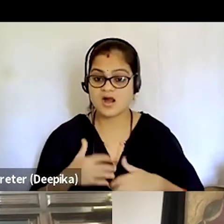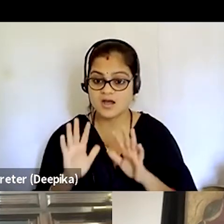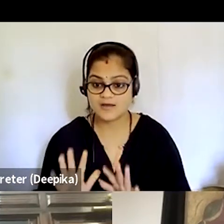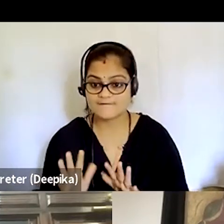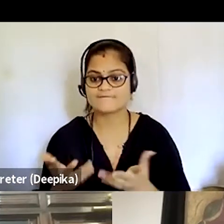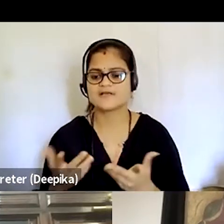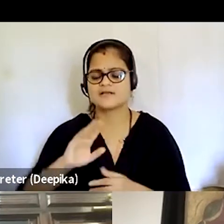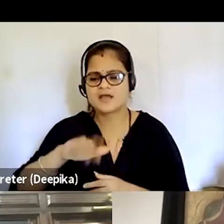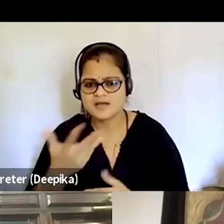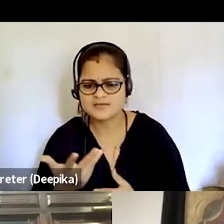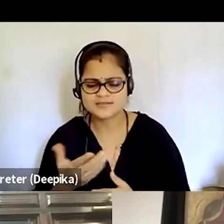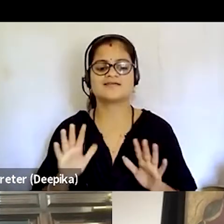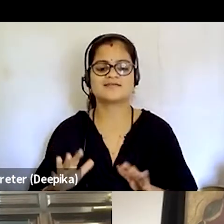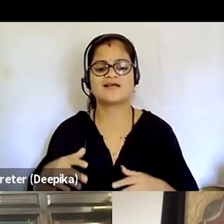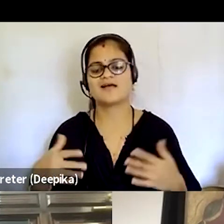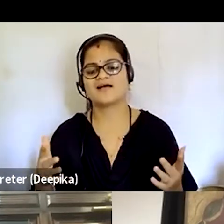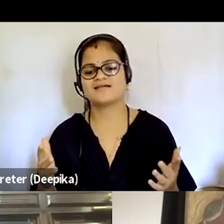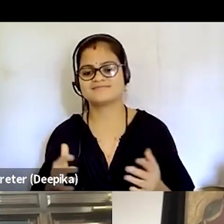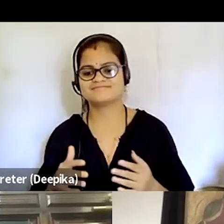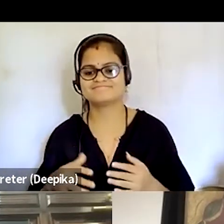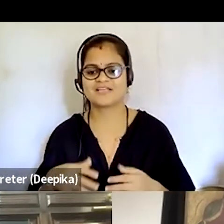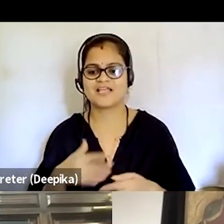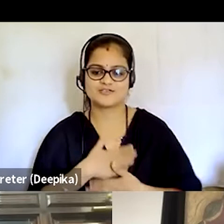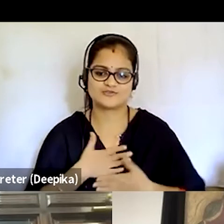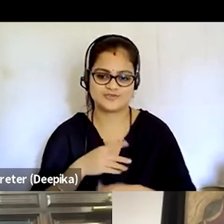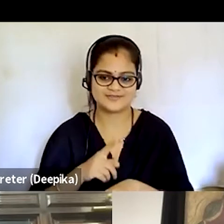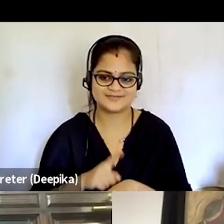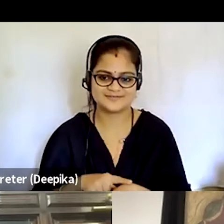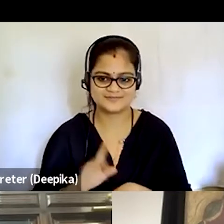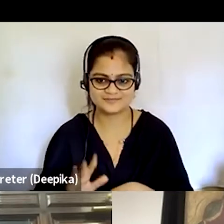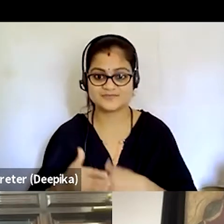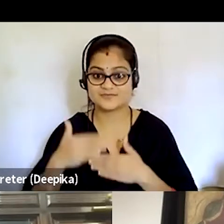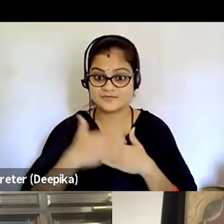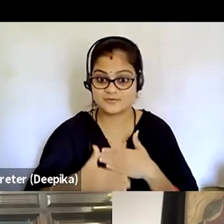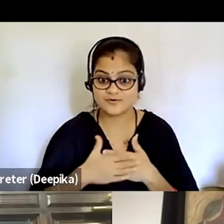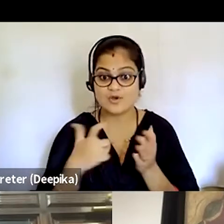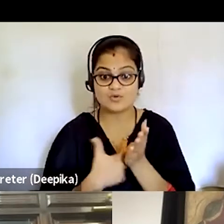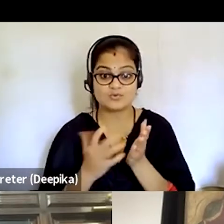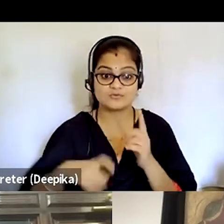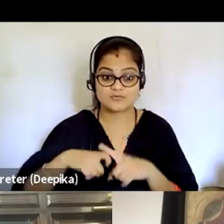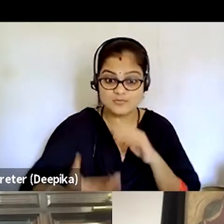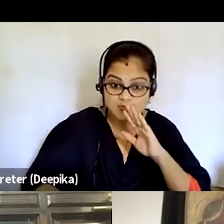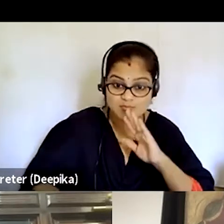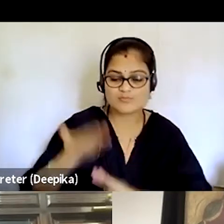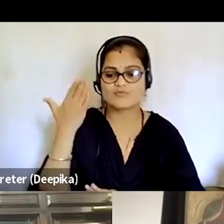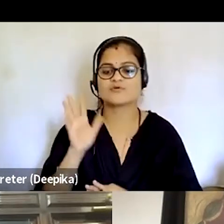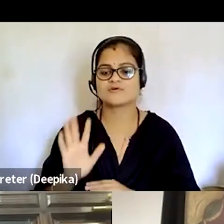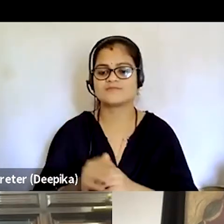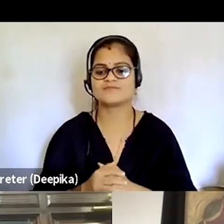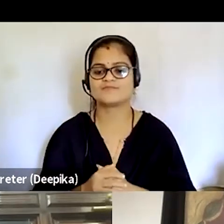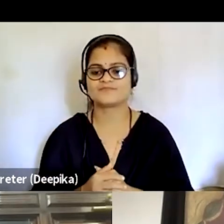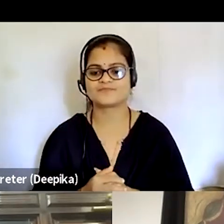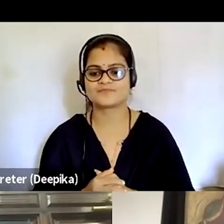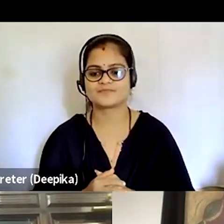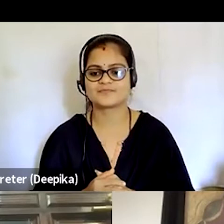going to come next, what concert was going to come next. It continues to be, really continues to be rock in Bangalore. Even now, when